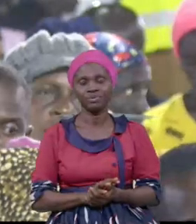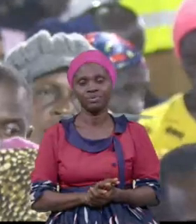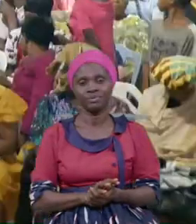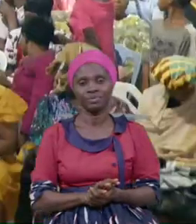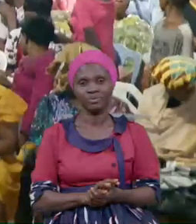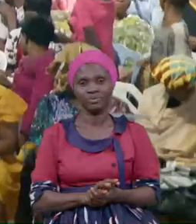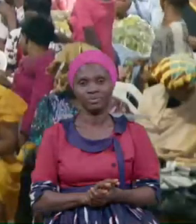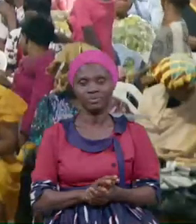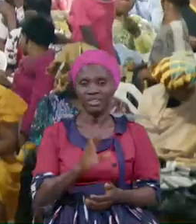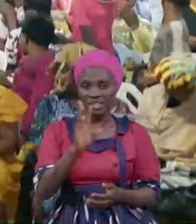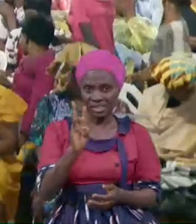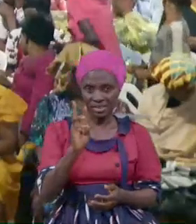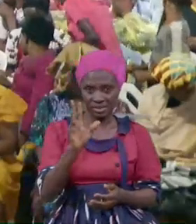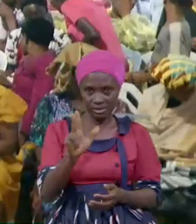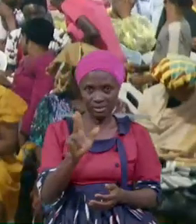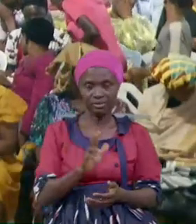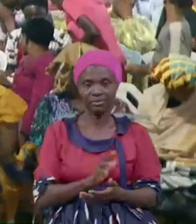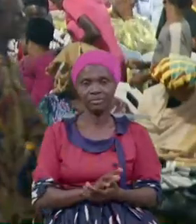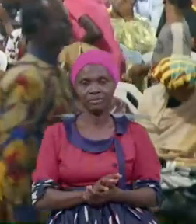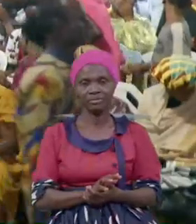+234 915 444 9263.